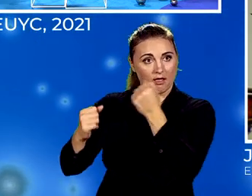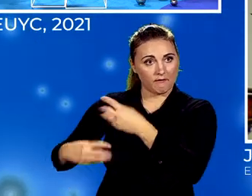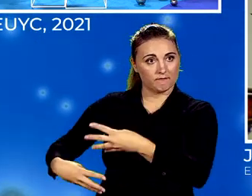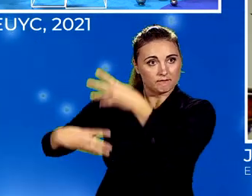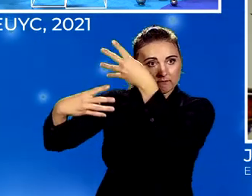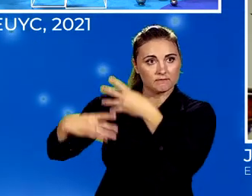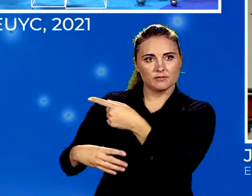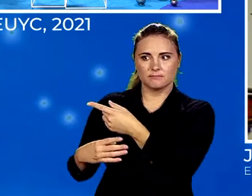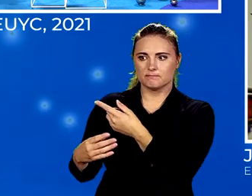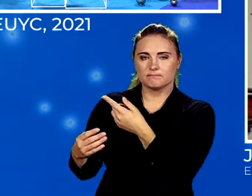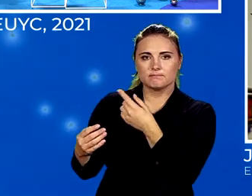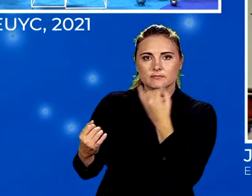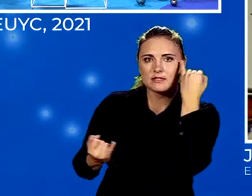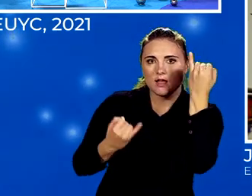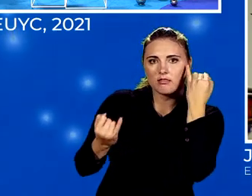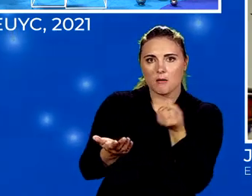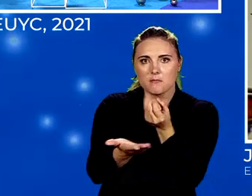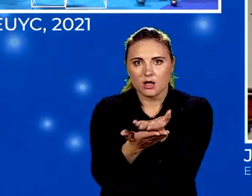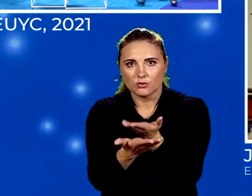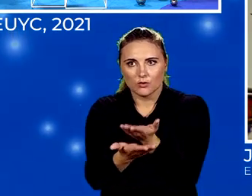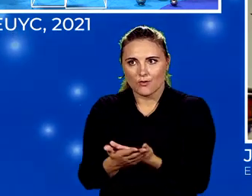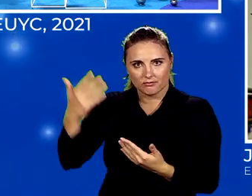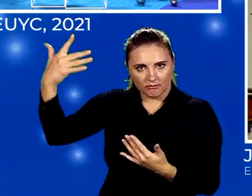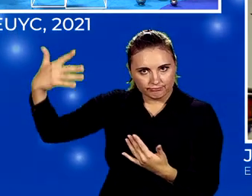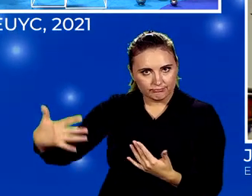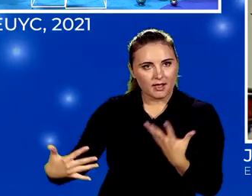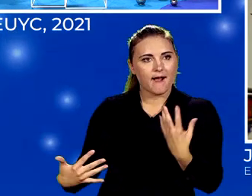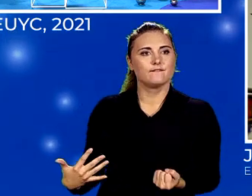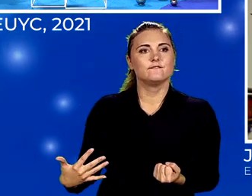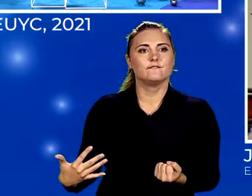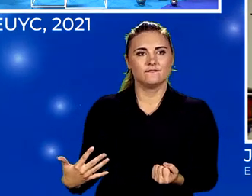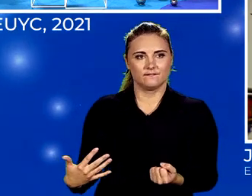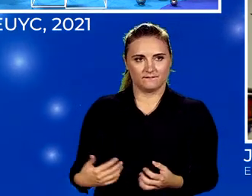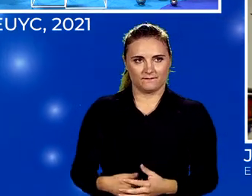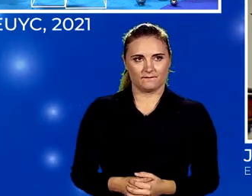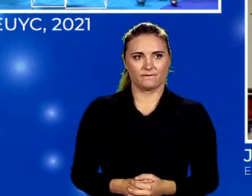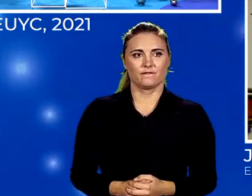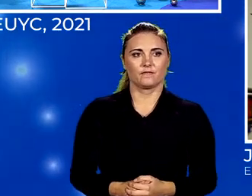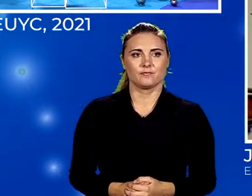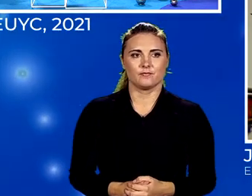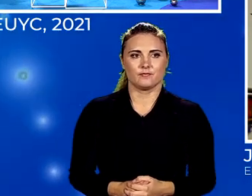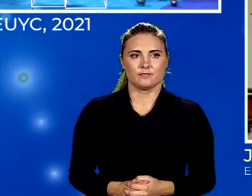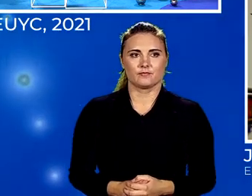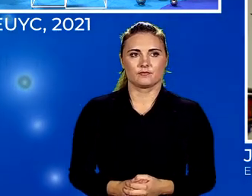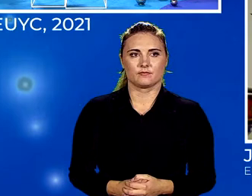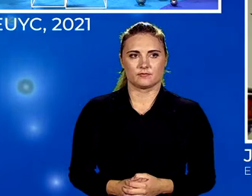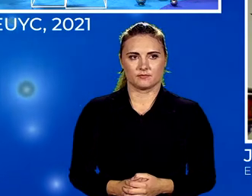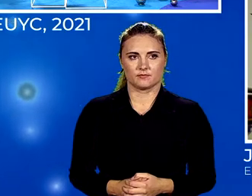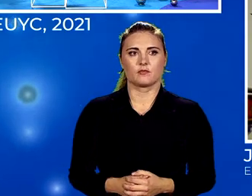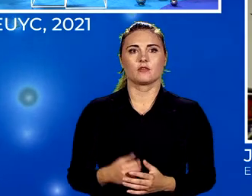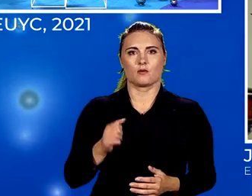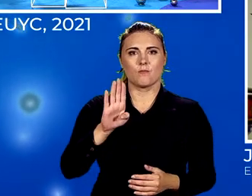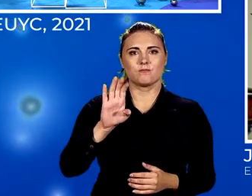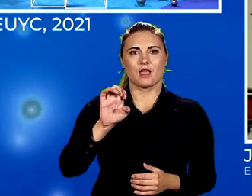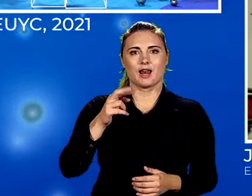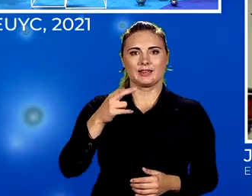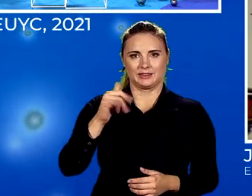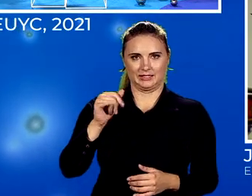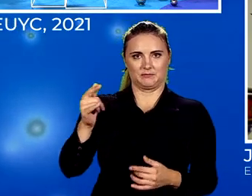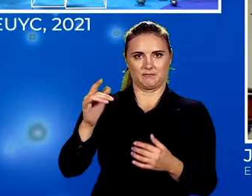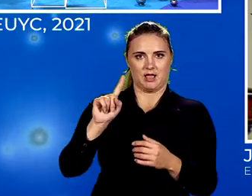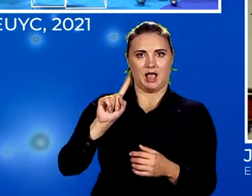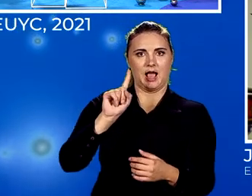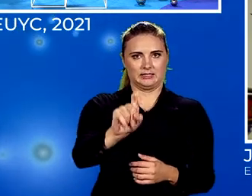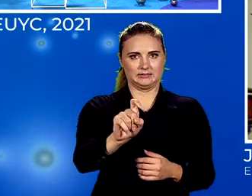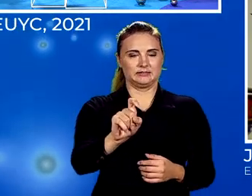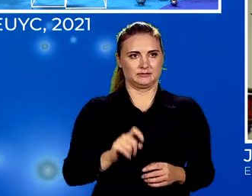offer the space for Beatriz. If you can join us live and share with us a quick question, and then